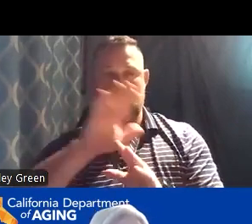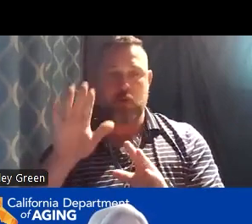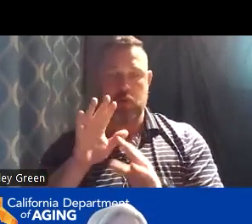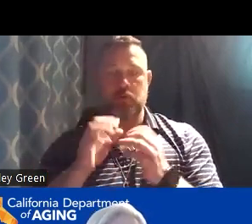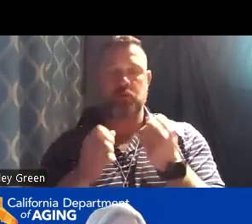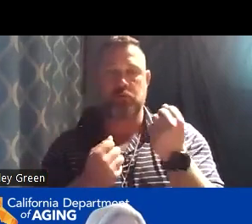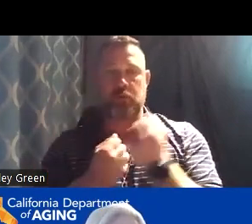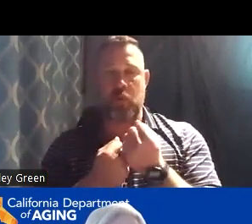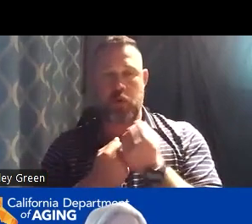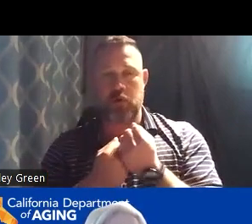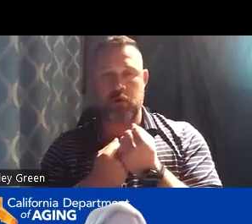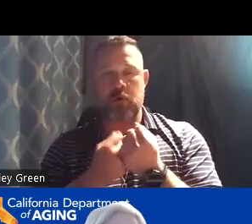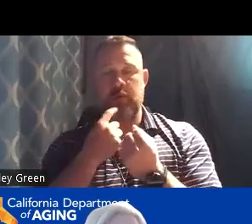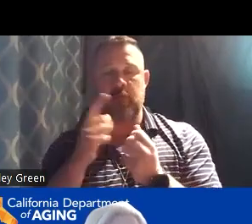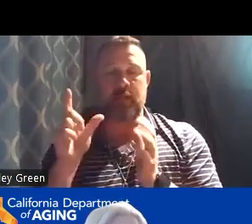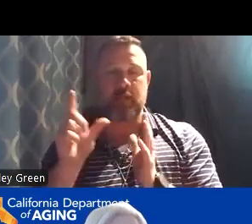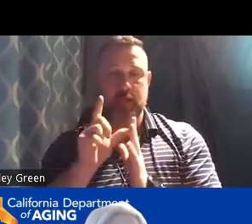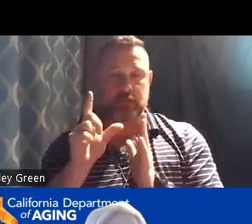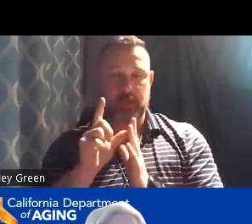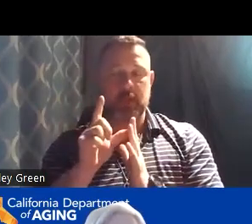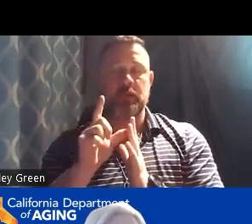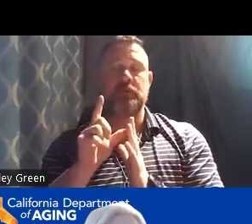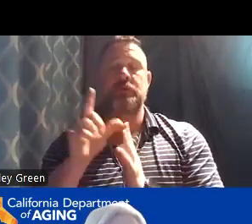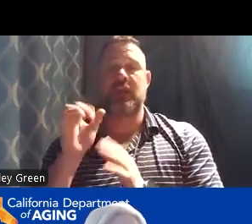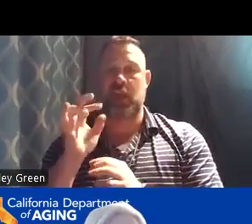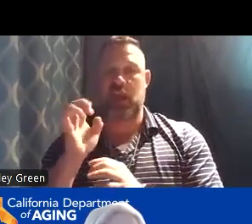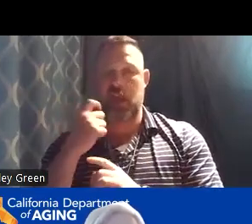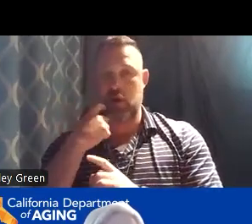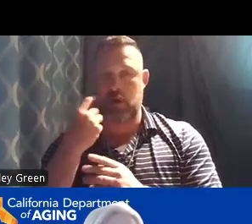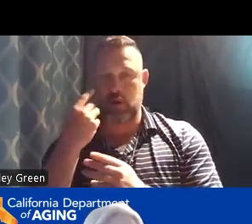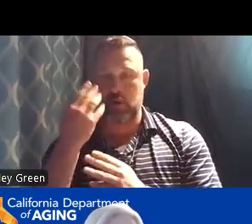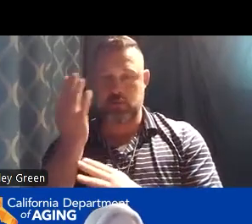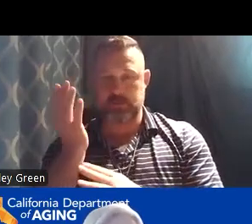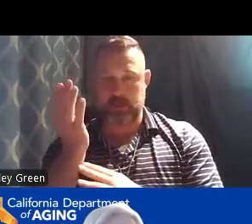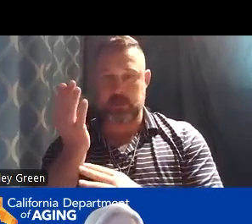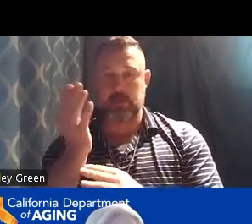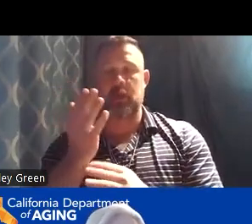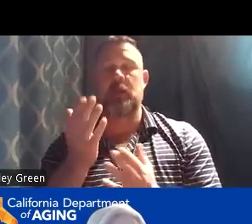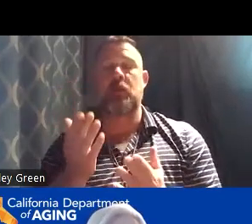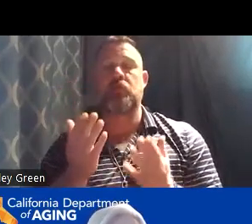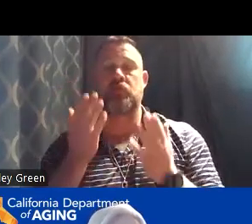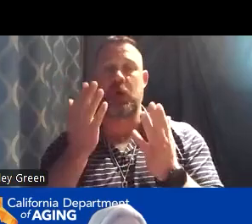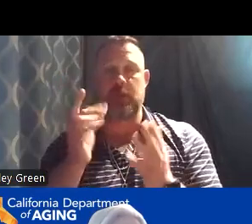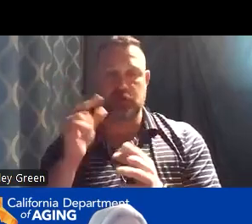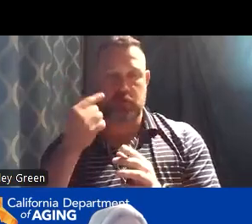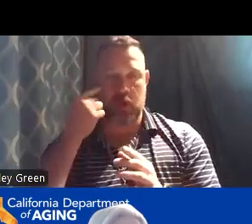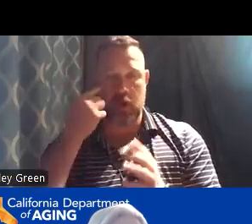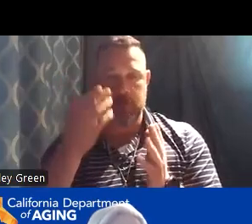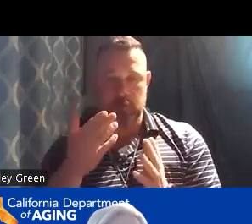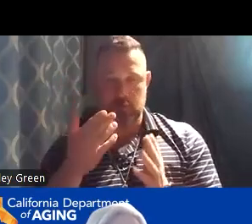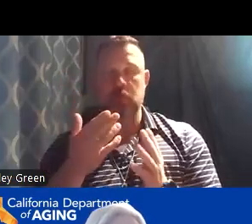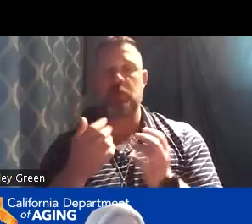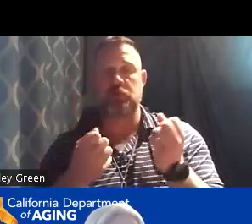support, both for the legislation that Eric has presented about and a recommendation to the governor that he support